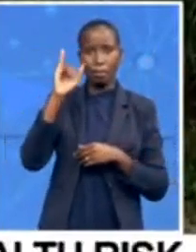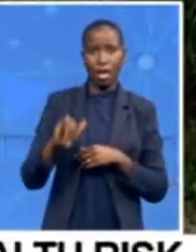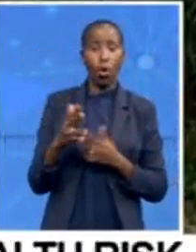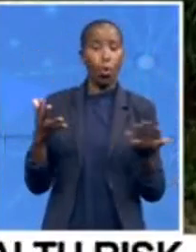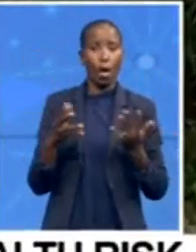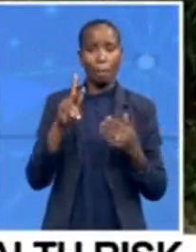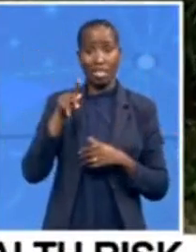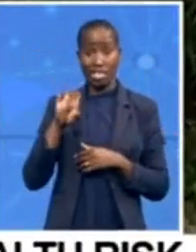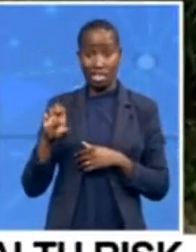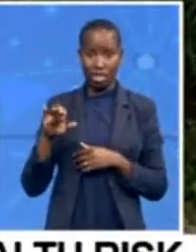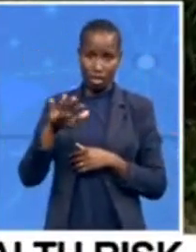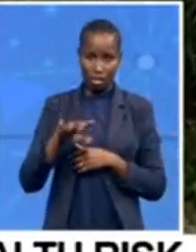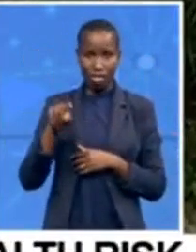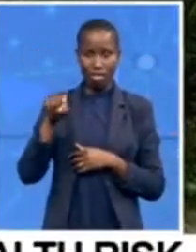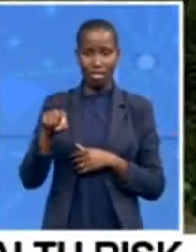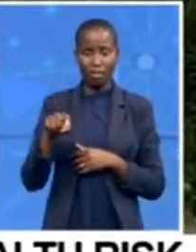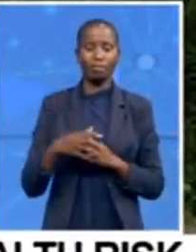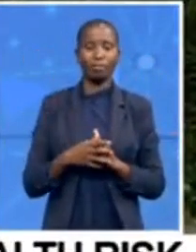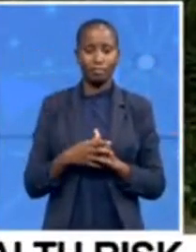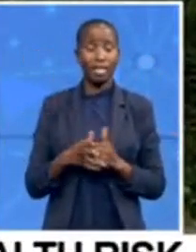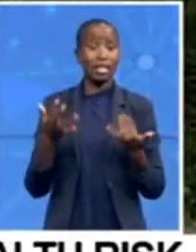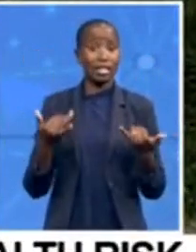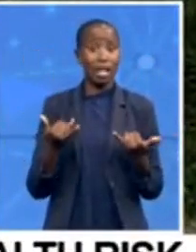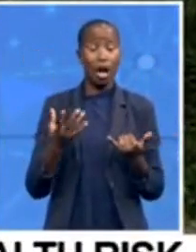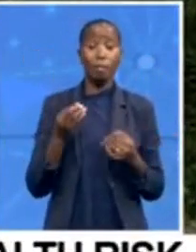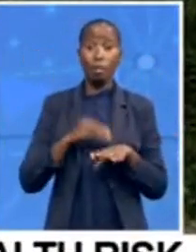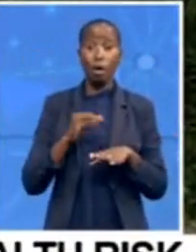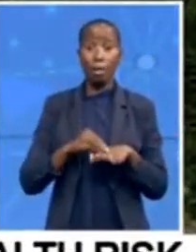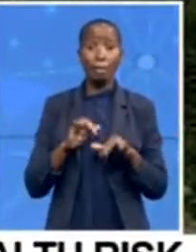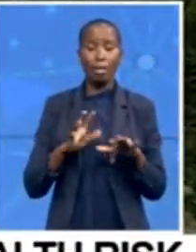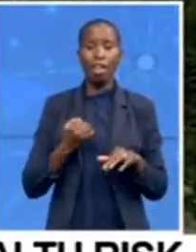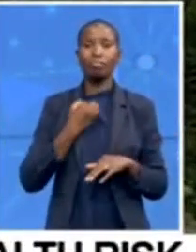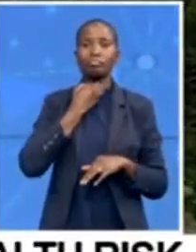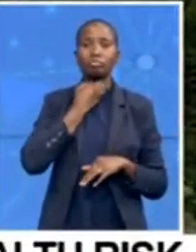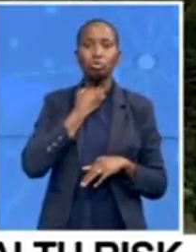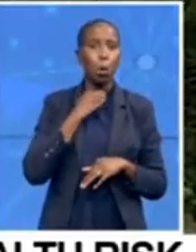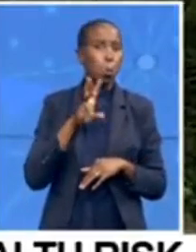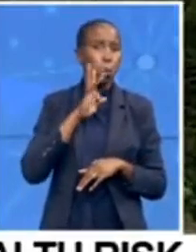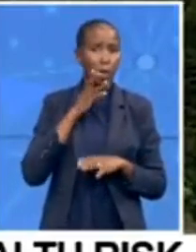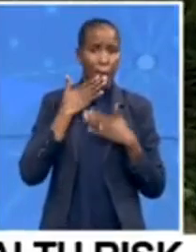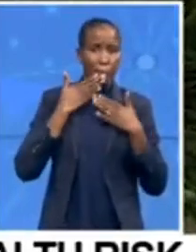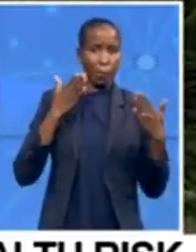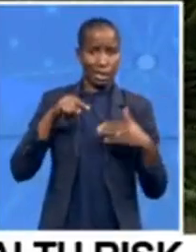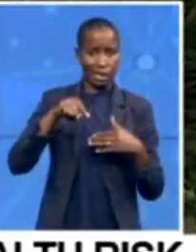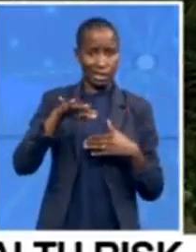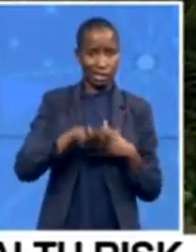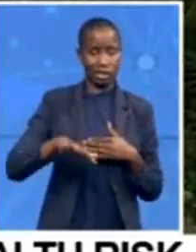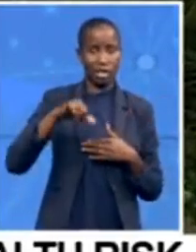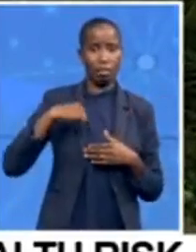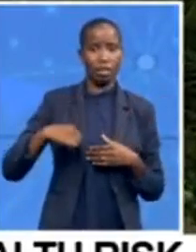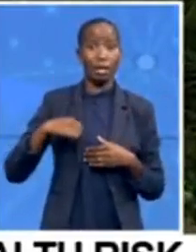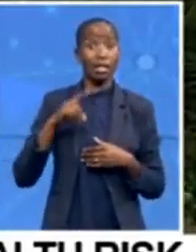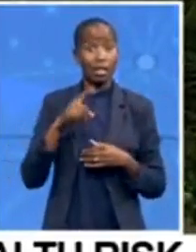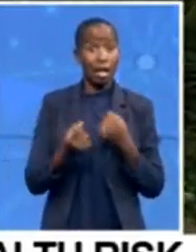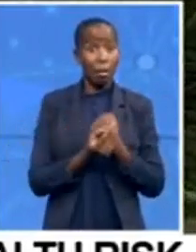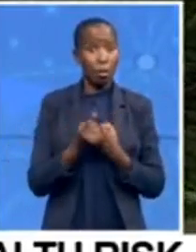drought problem that is currently within this municipality. Well, this drought has resulted to the Nelson Mandela Bay urging